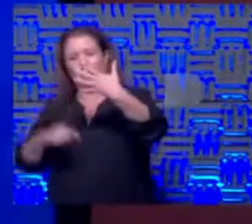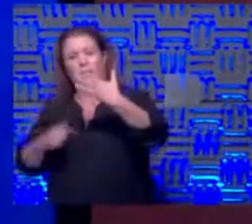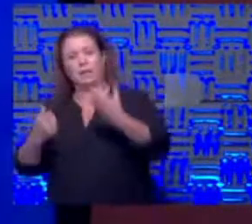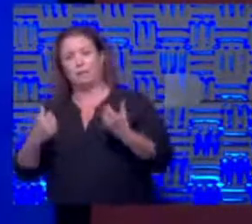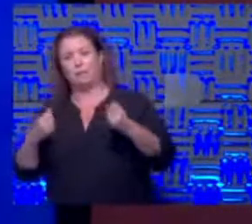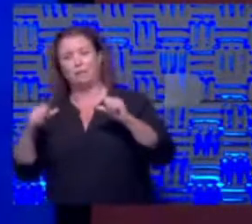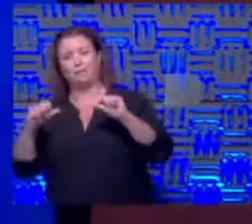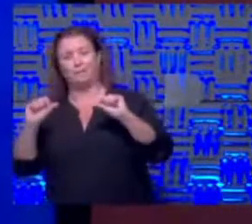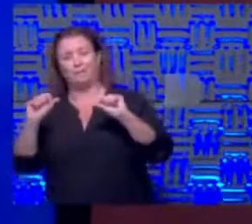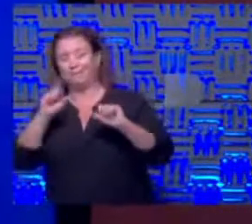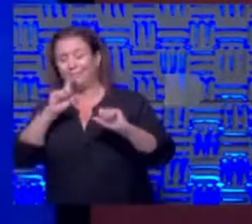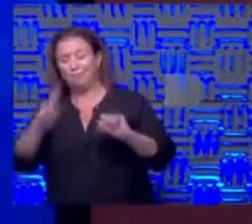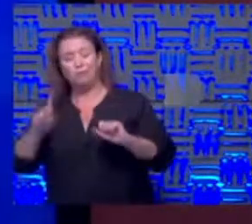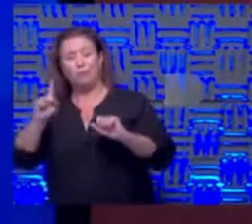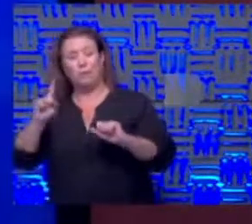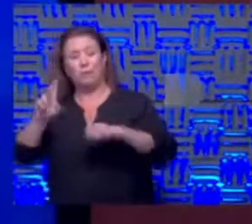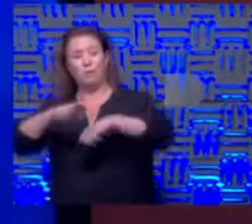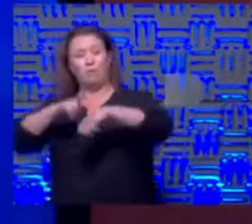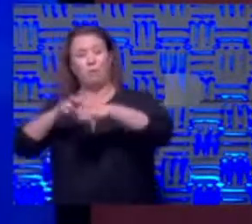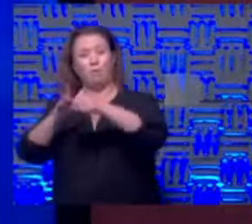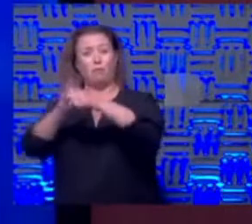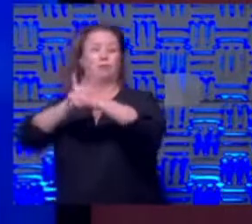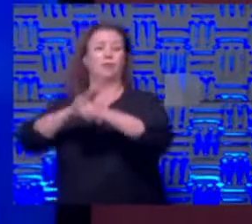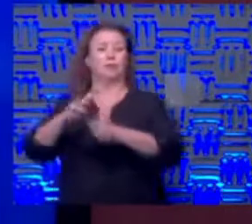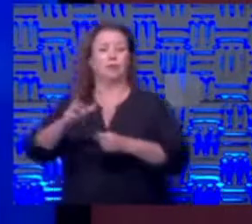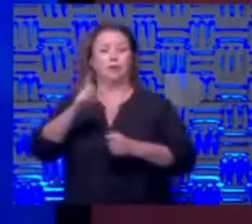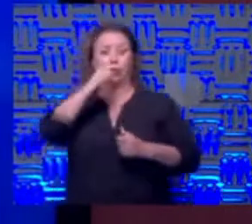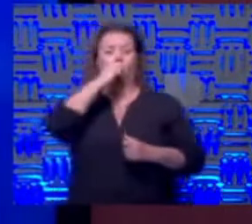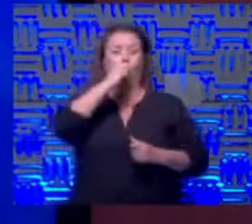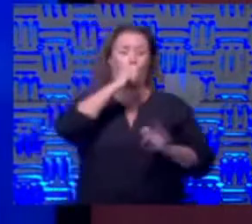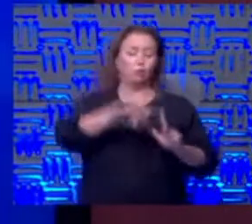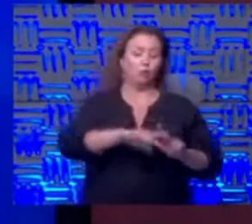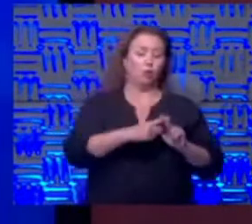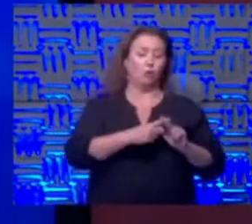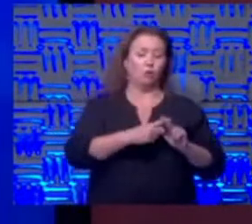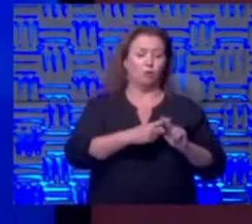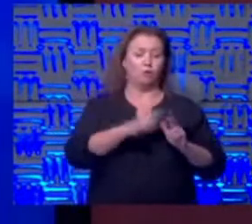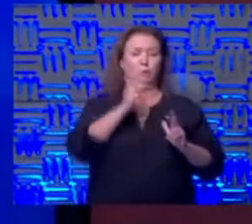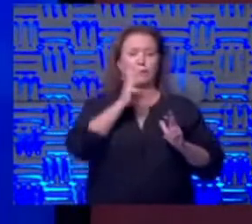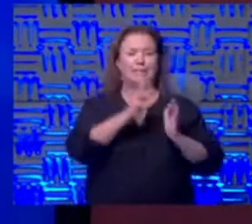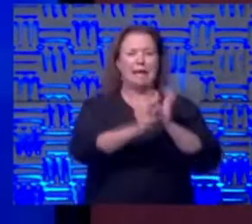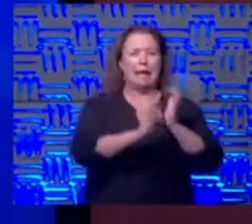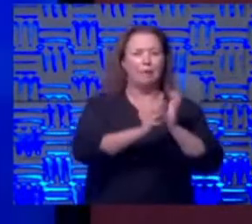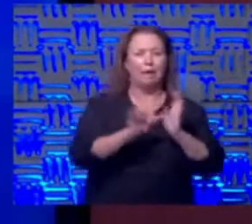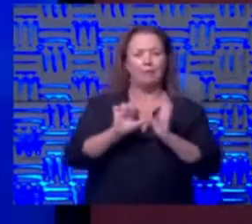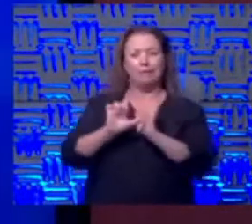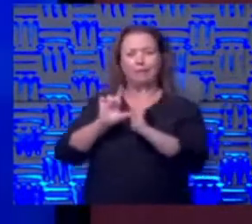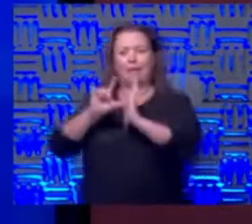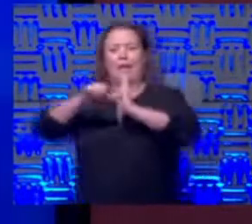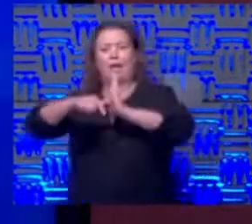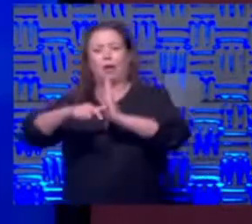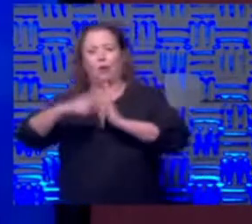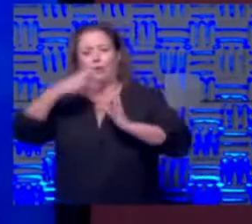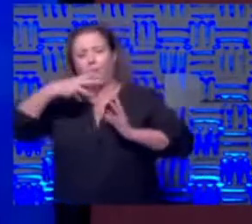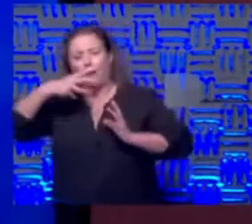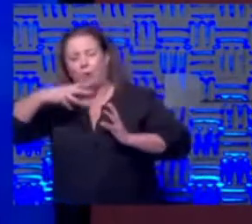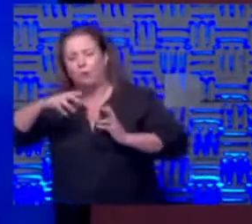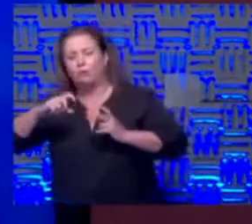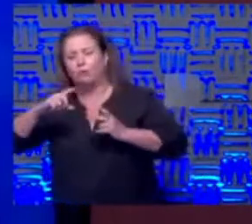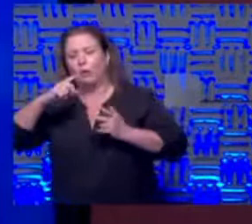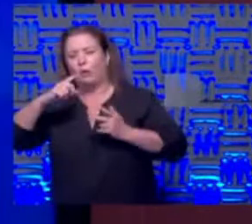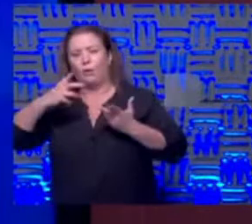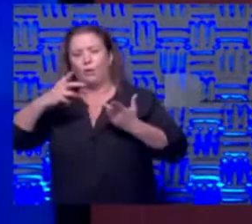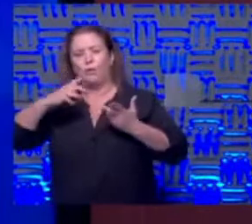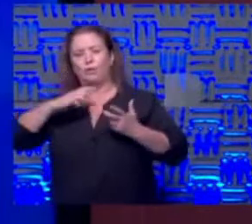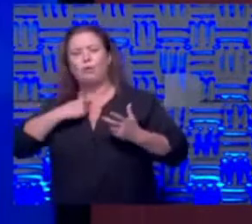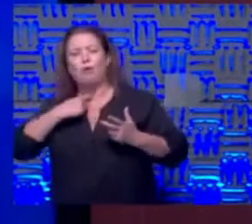normal coronavirus. How many times your cold actually start with a little bit of loose stools, and then a few days later, all of a sudden you got a runny nose or you got a sniffles and you